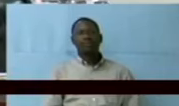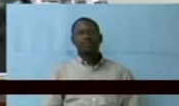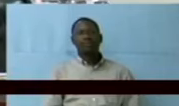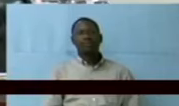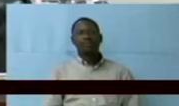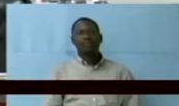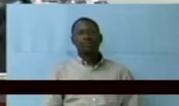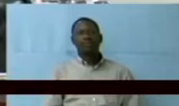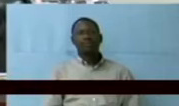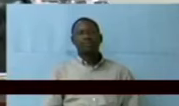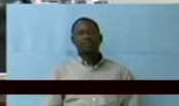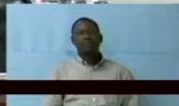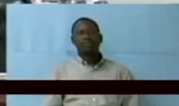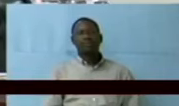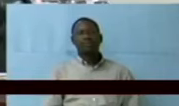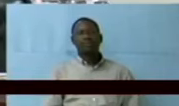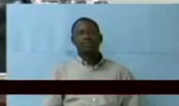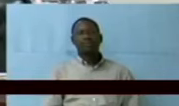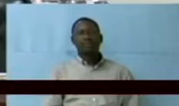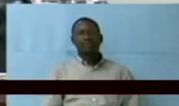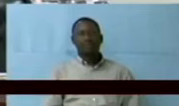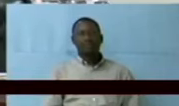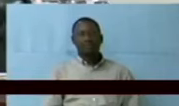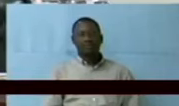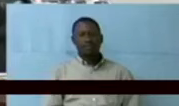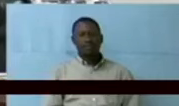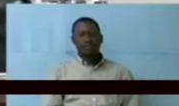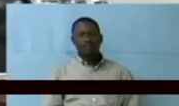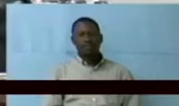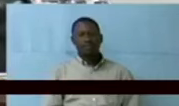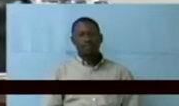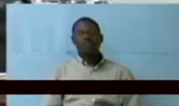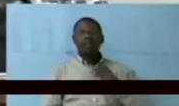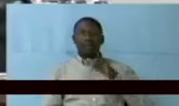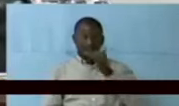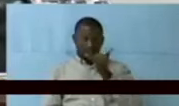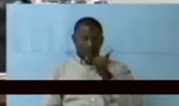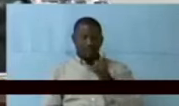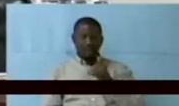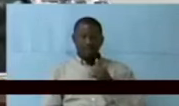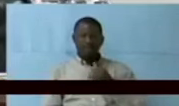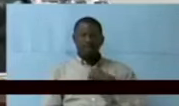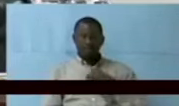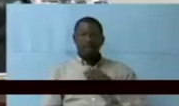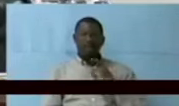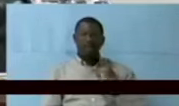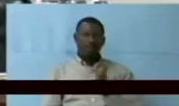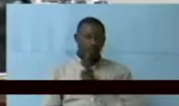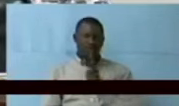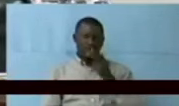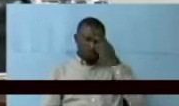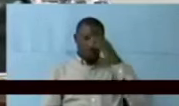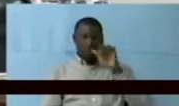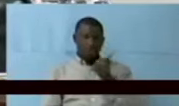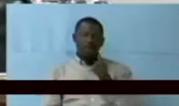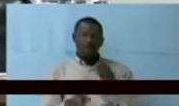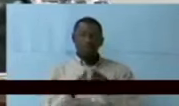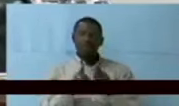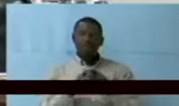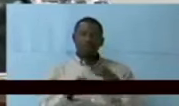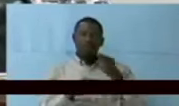luwa kutoti tele ni mbanditen. Yeah, that I will agree with to the extent